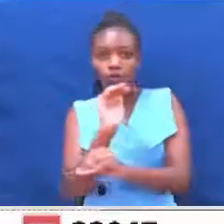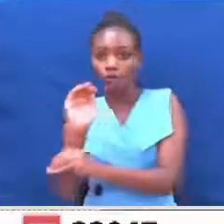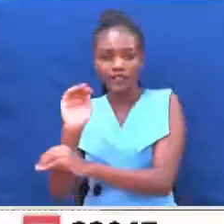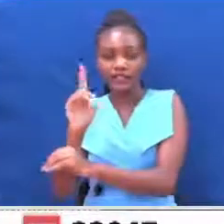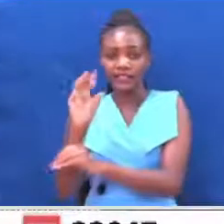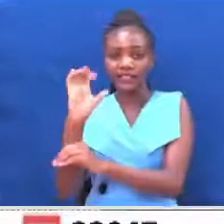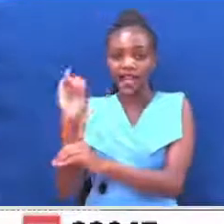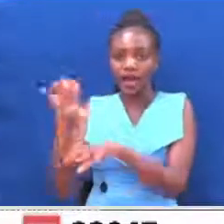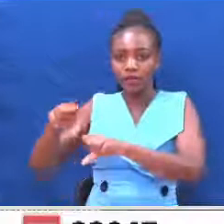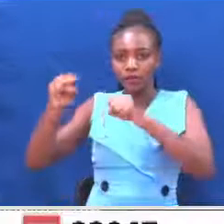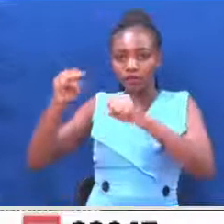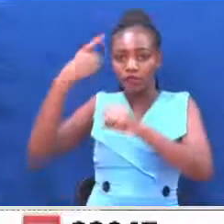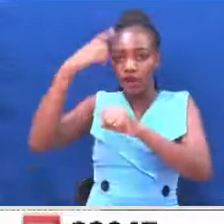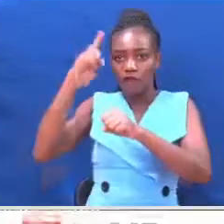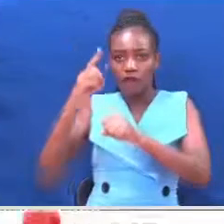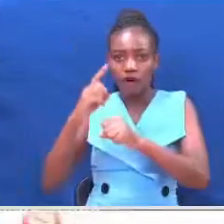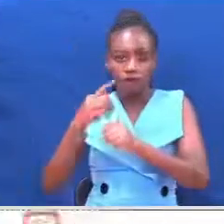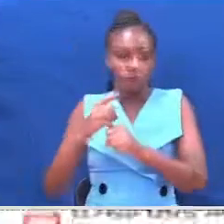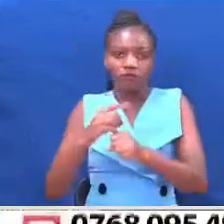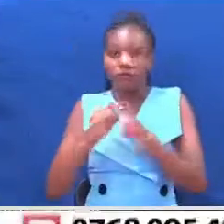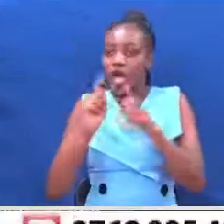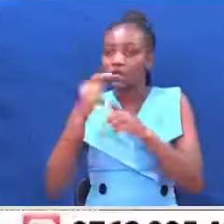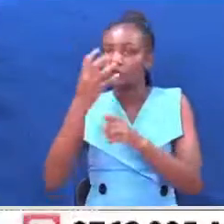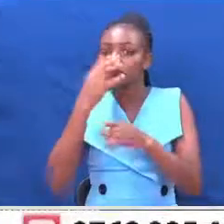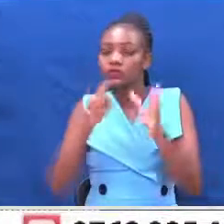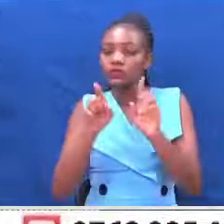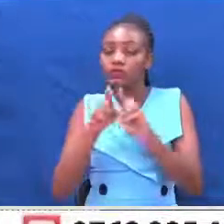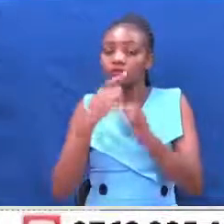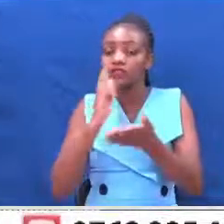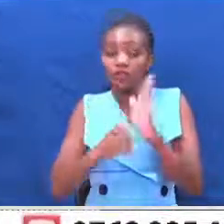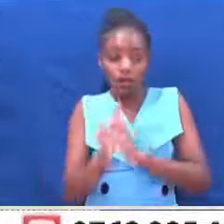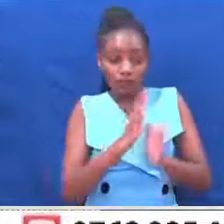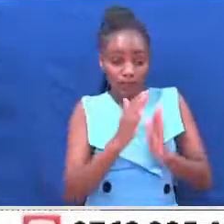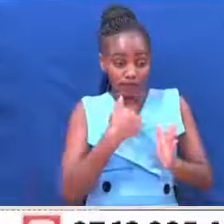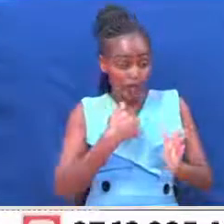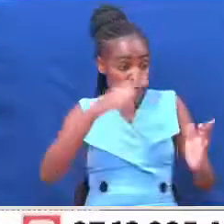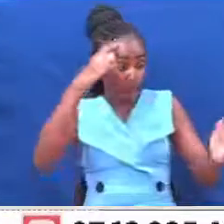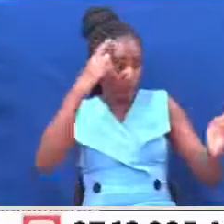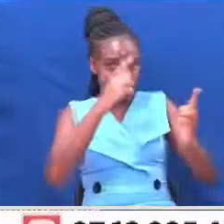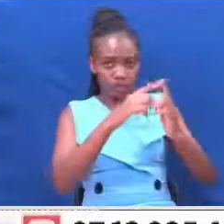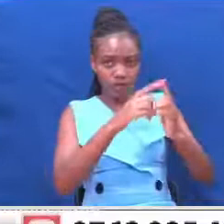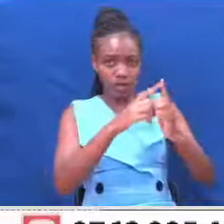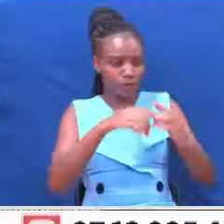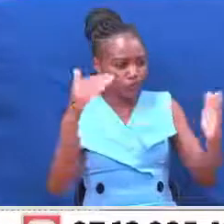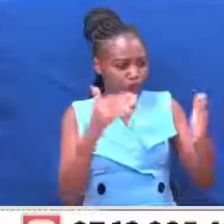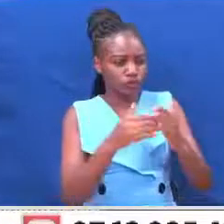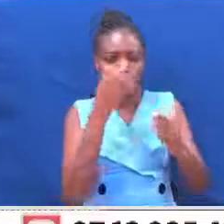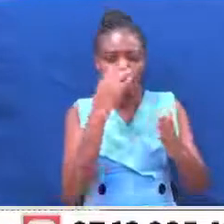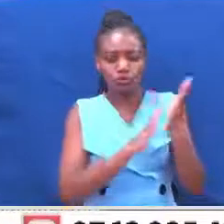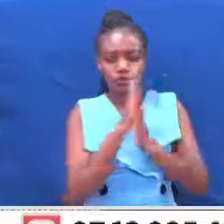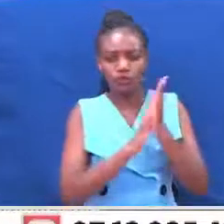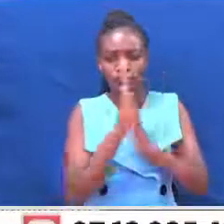the DCI boss for profiling Ruto, saying the move was state-sponsored to limit DP Ruto's